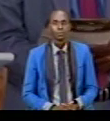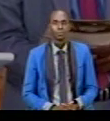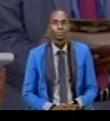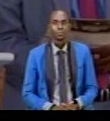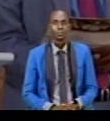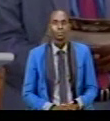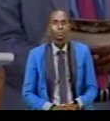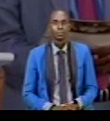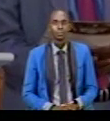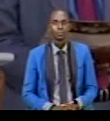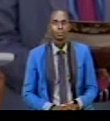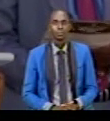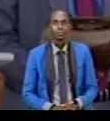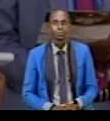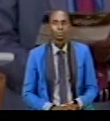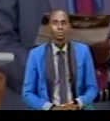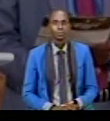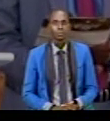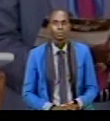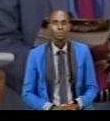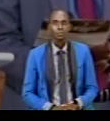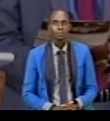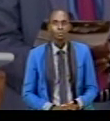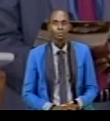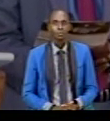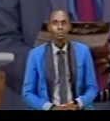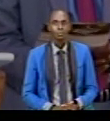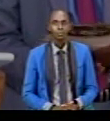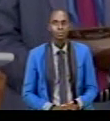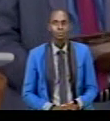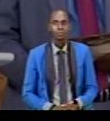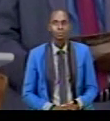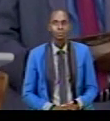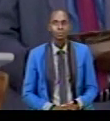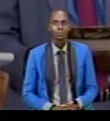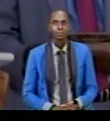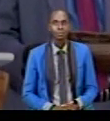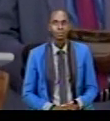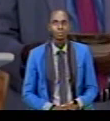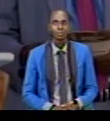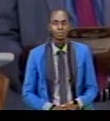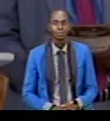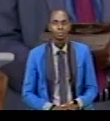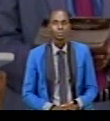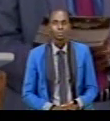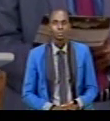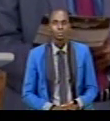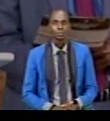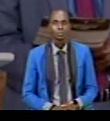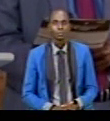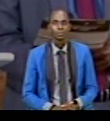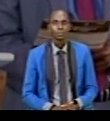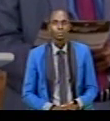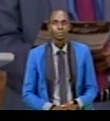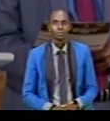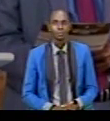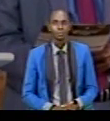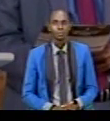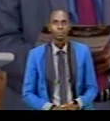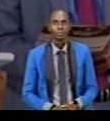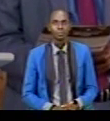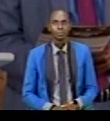I come to him. He will never cast me out. My heart is leaning on the